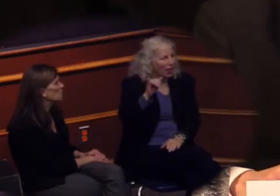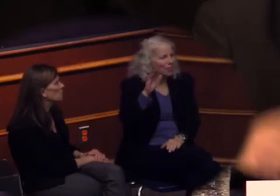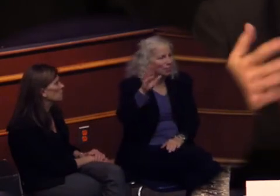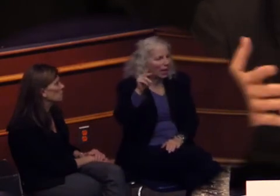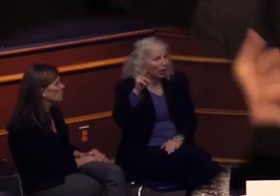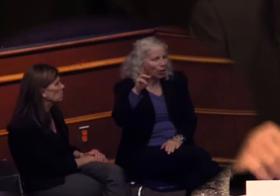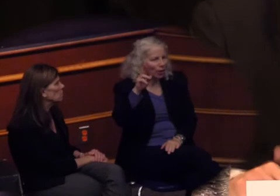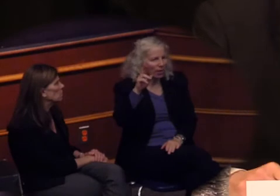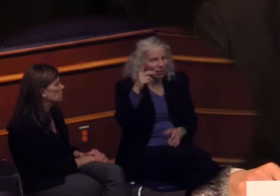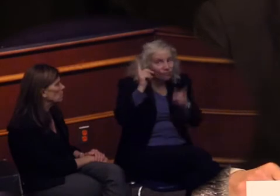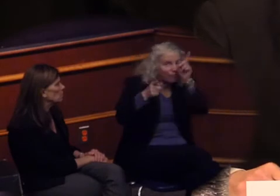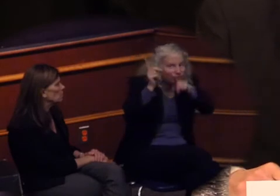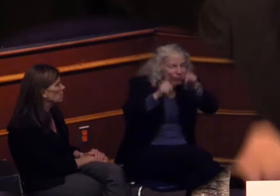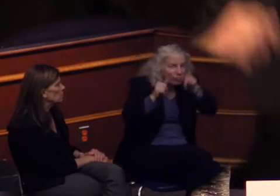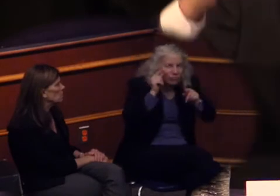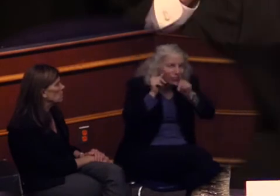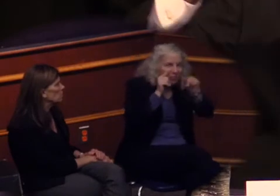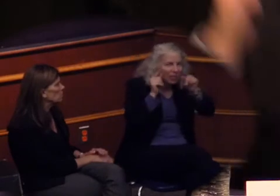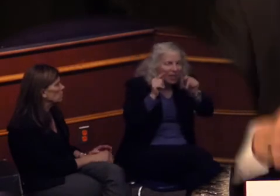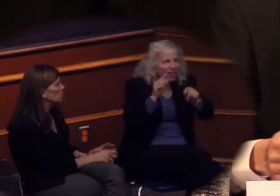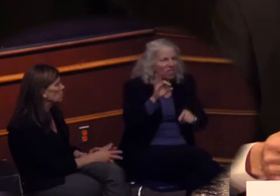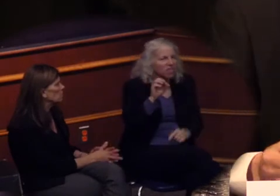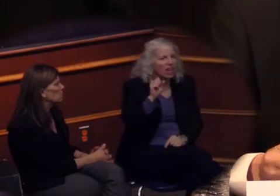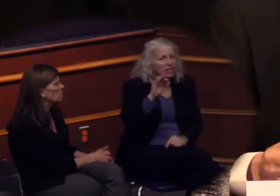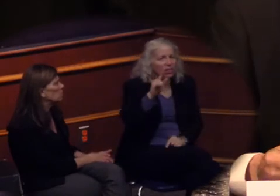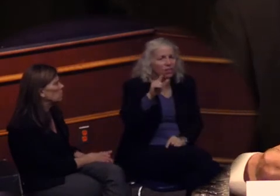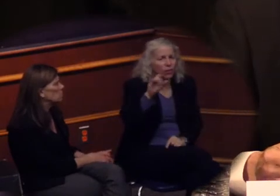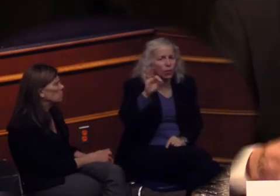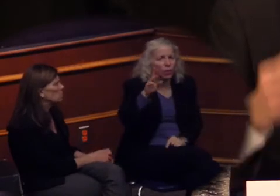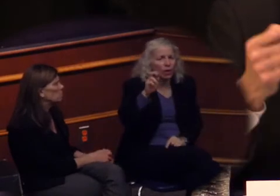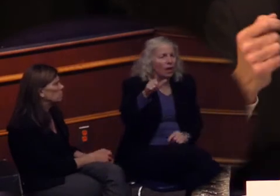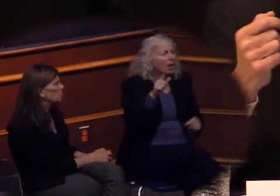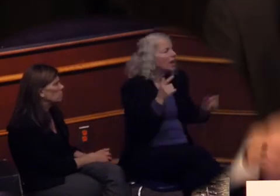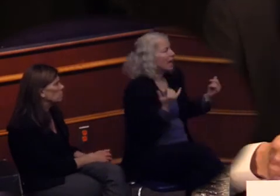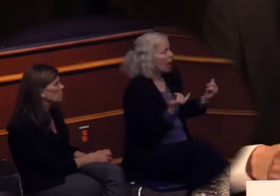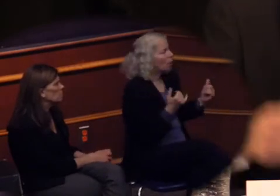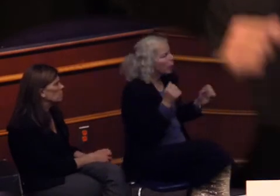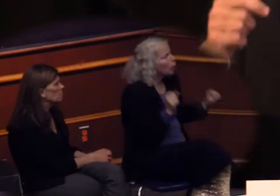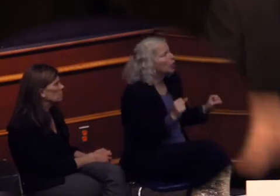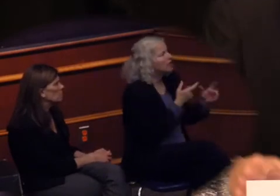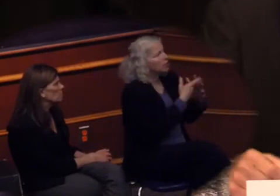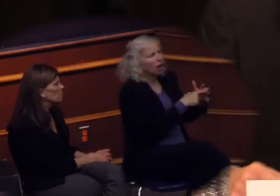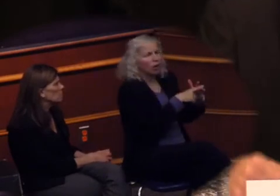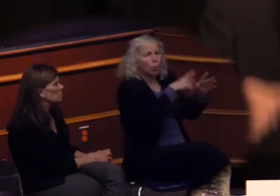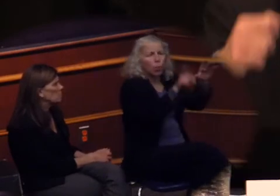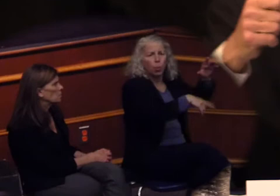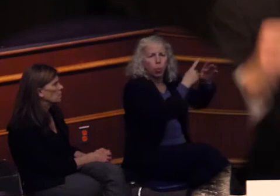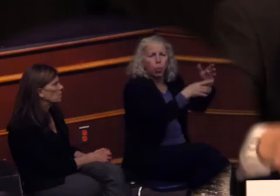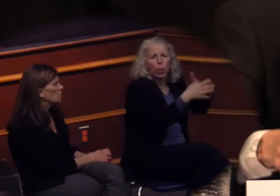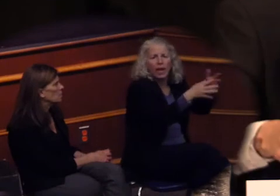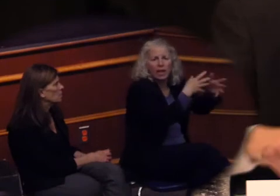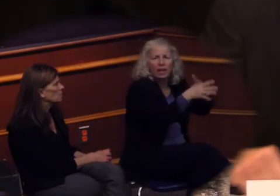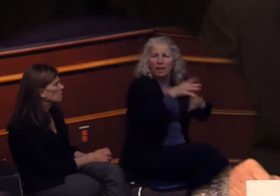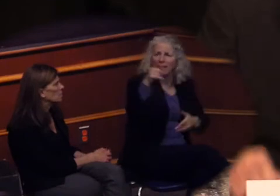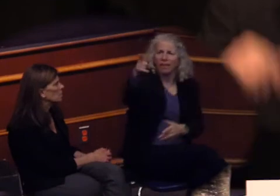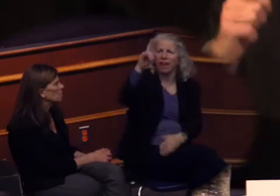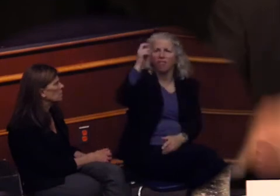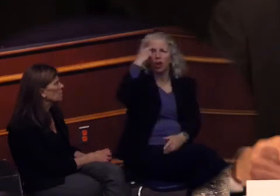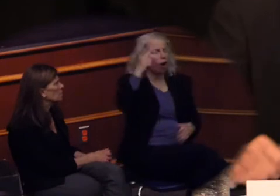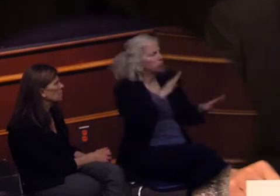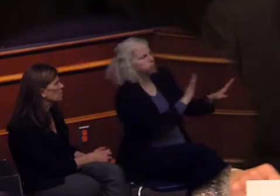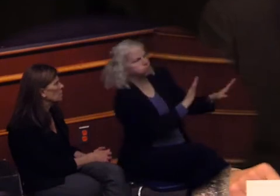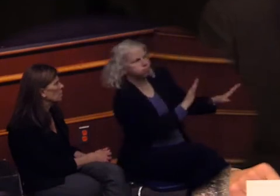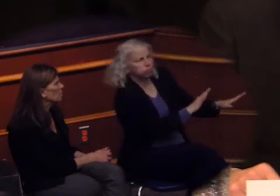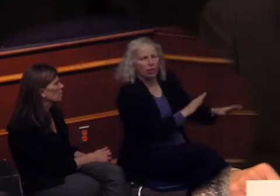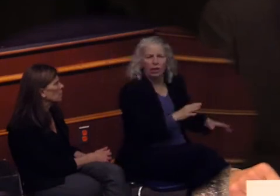industry. We could be moving towards wind. This governor has slowed it down. We could be moving towards solar.